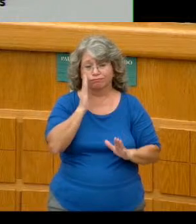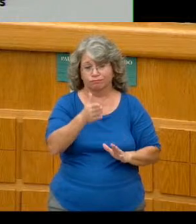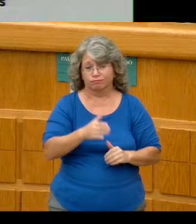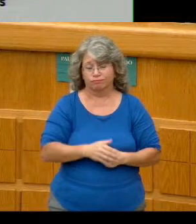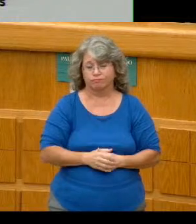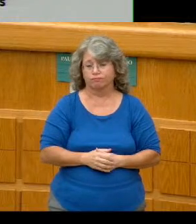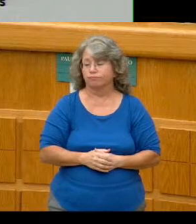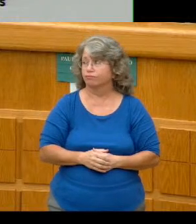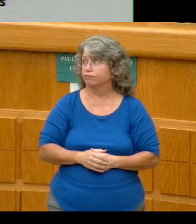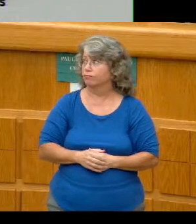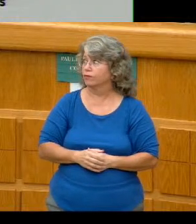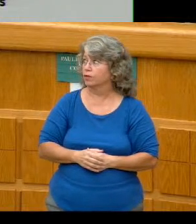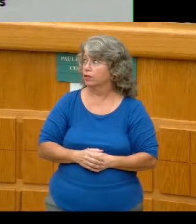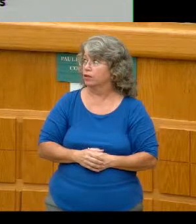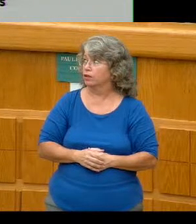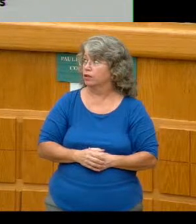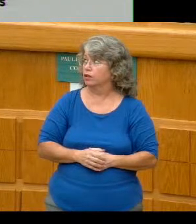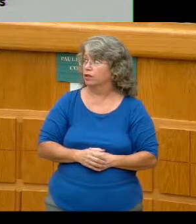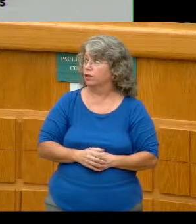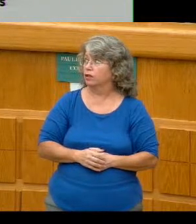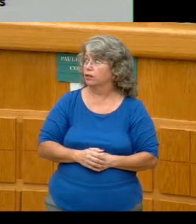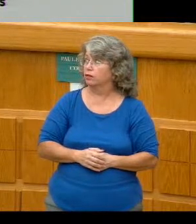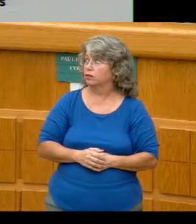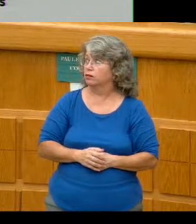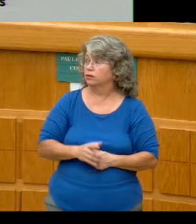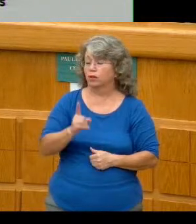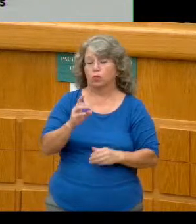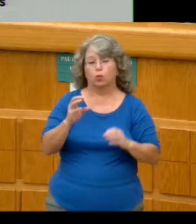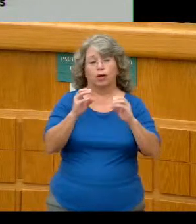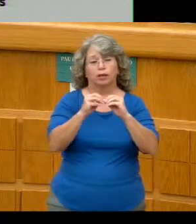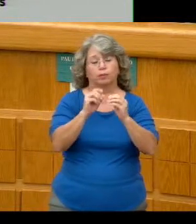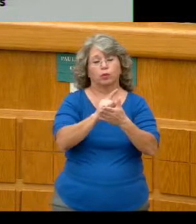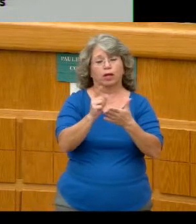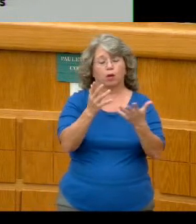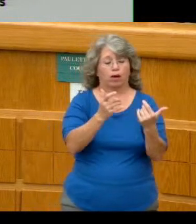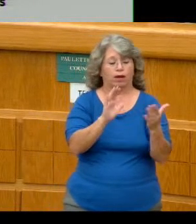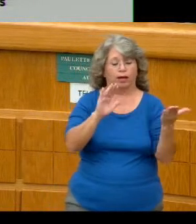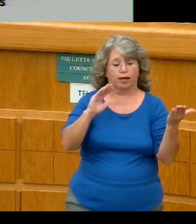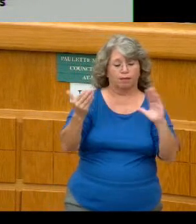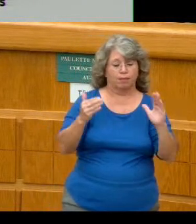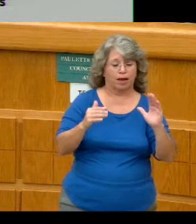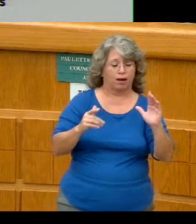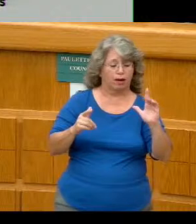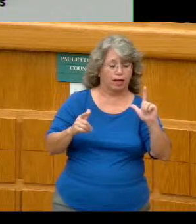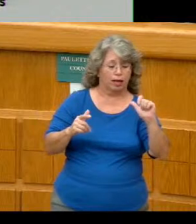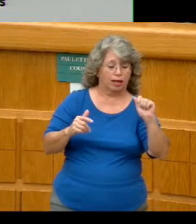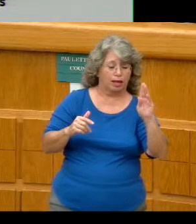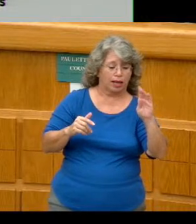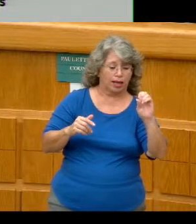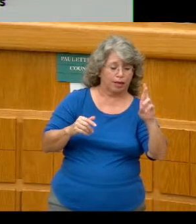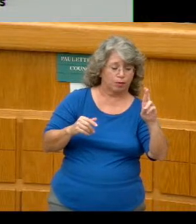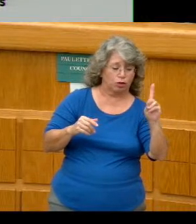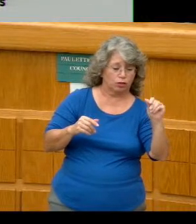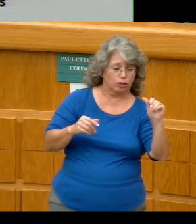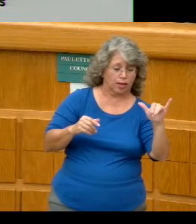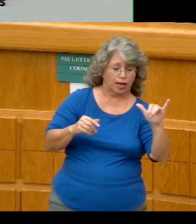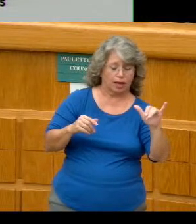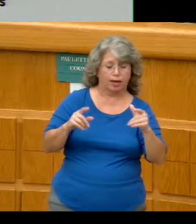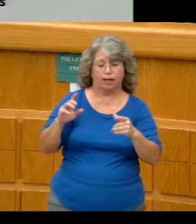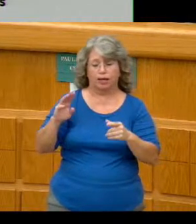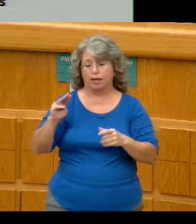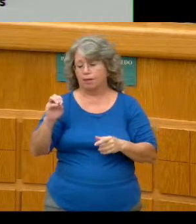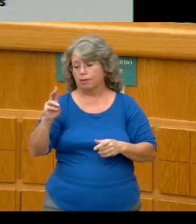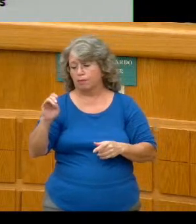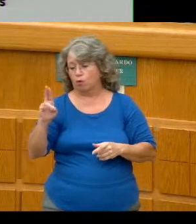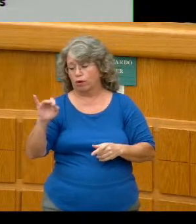Last thing, just one more week of this comparing Labor Day weekend to Memorial Day weekend. Labor Day weekend was nothing like Memorial Day weekend when it comes